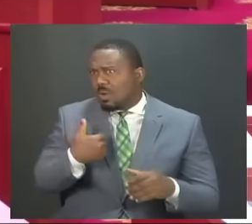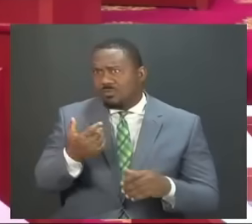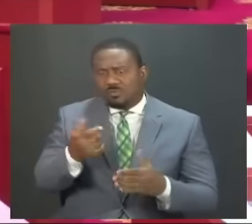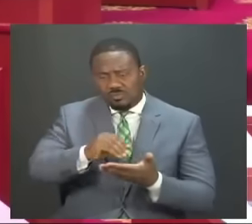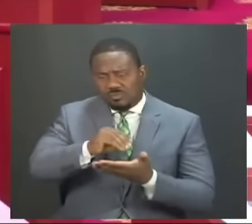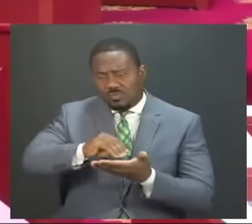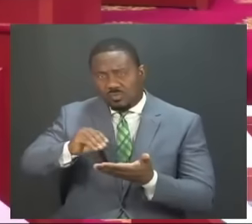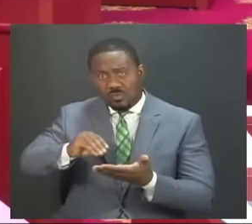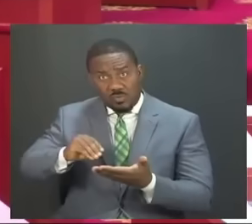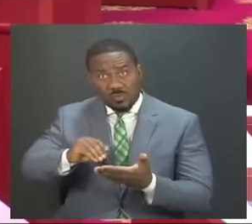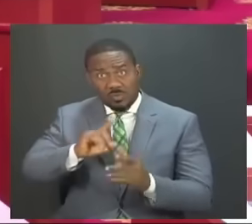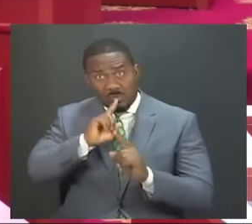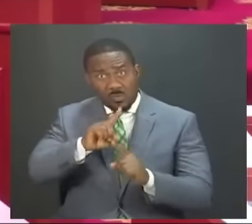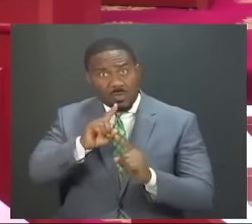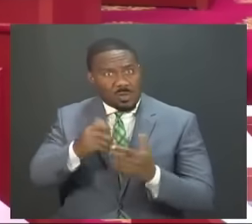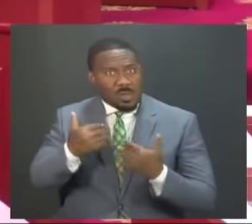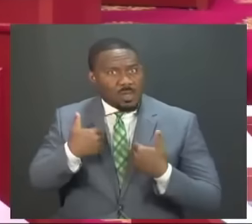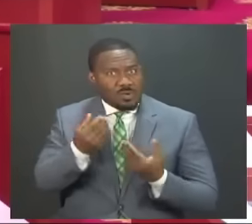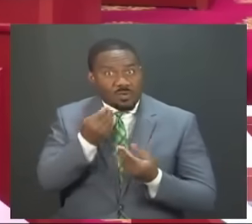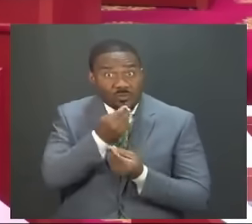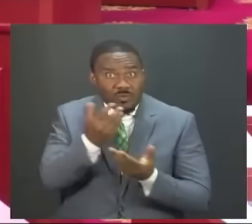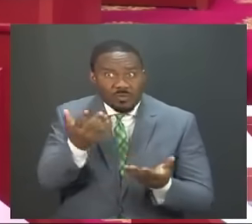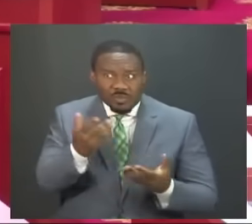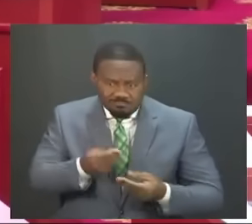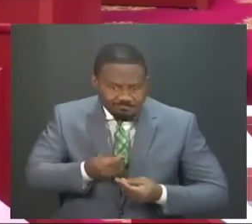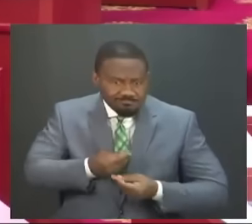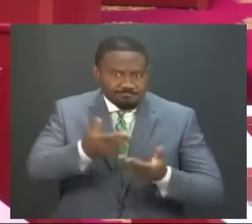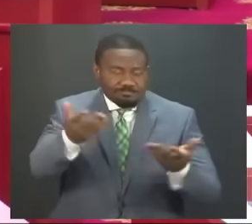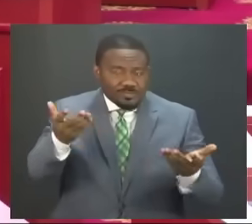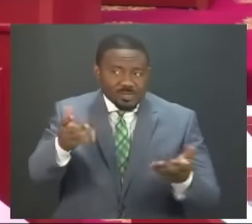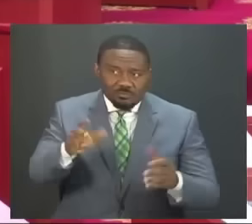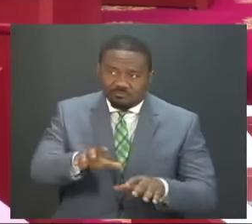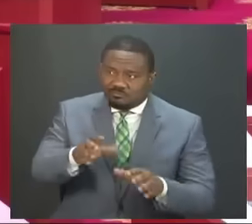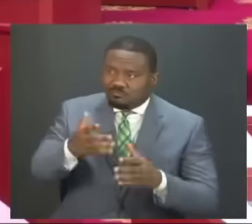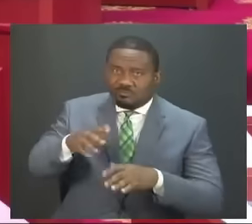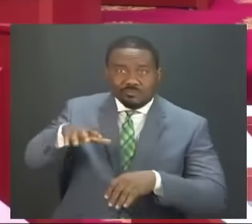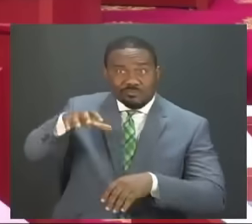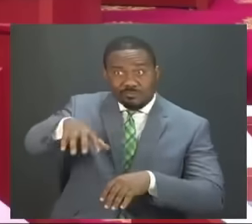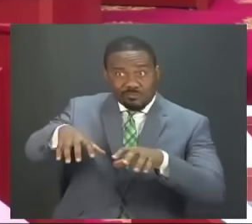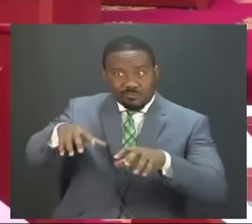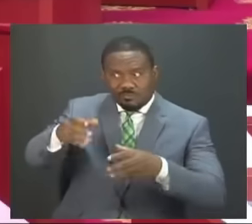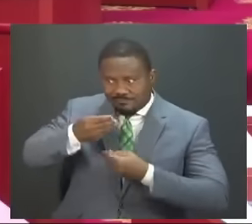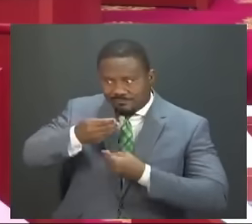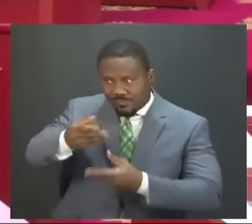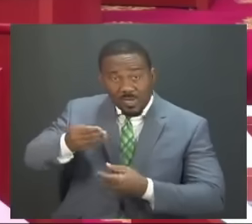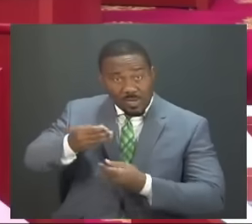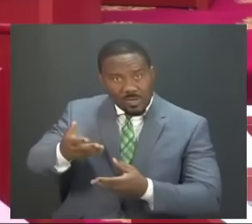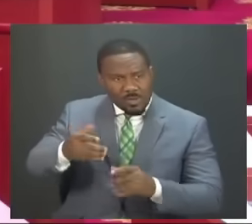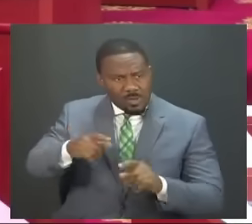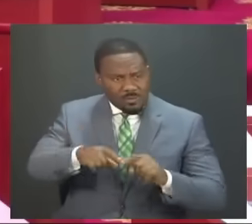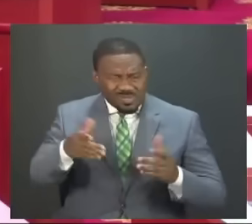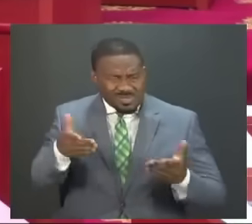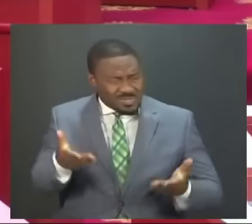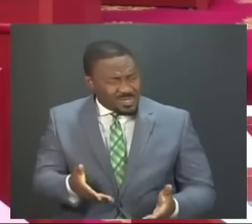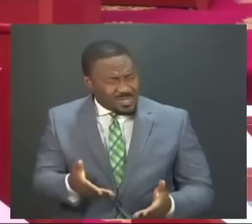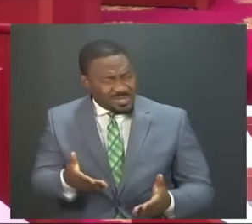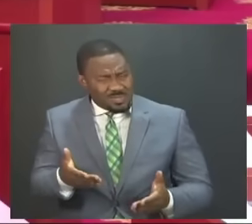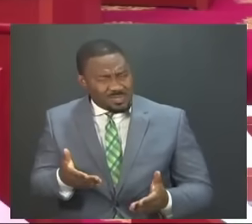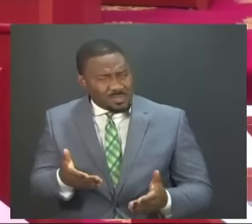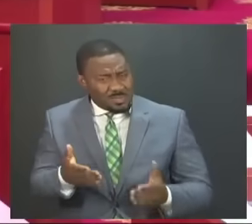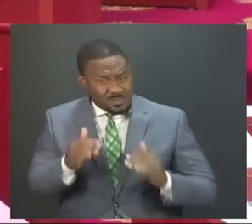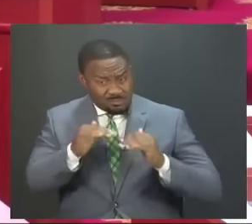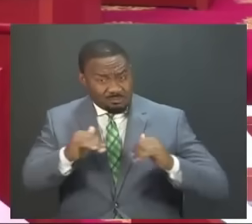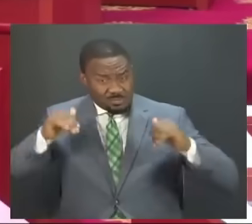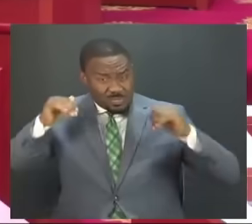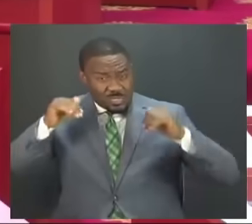you have the information to share with your constituents. But if you want to ask the questions in the chamber and have it answered, and then